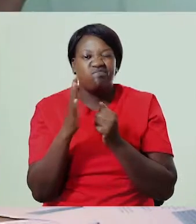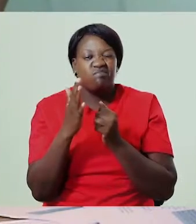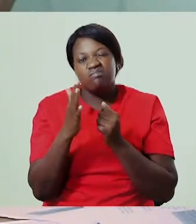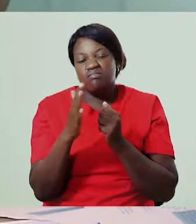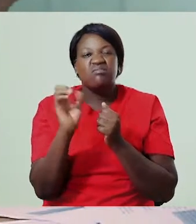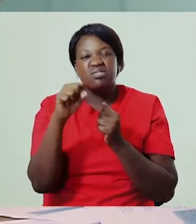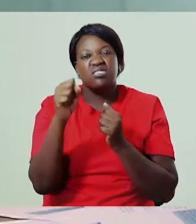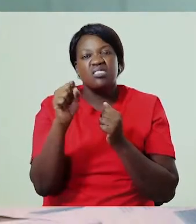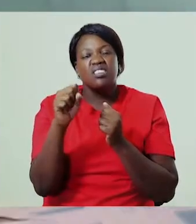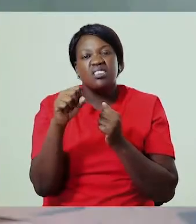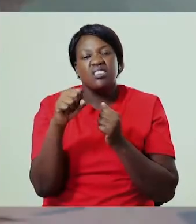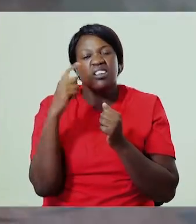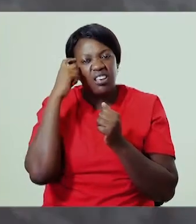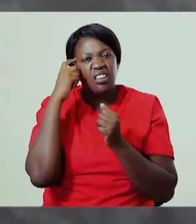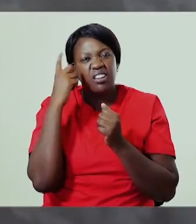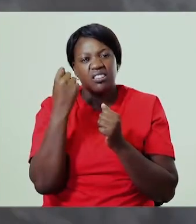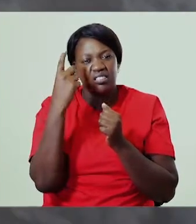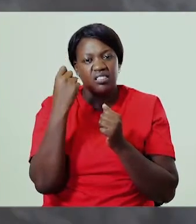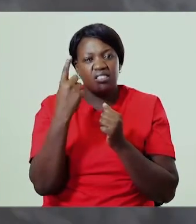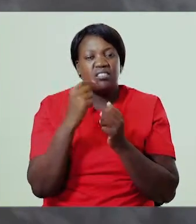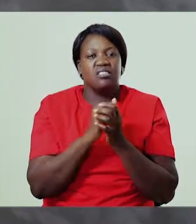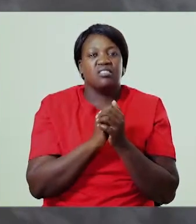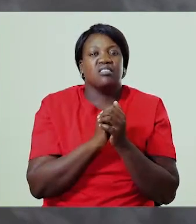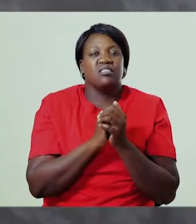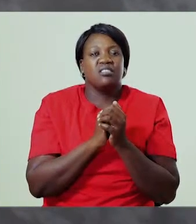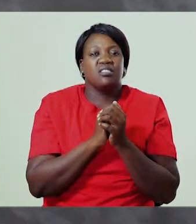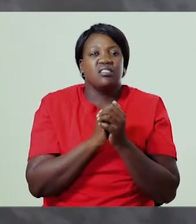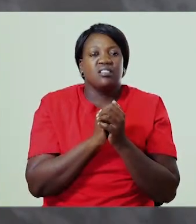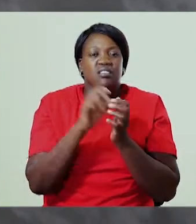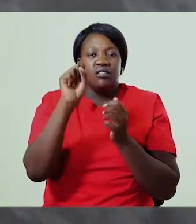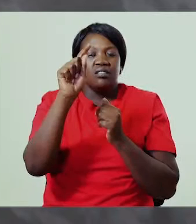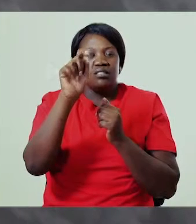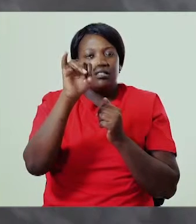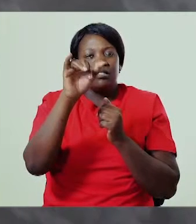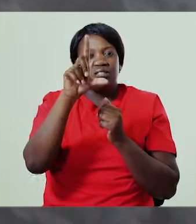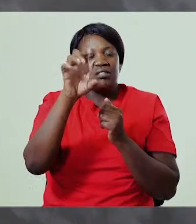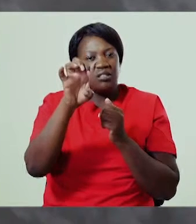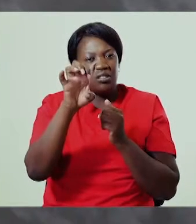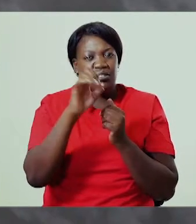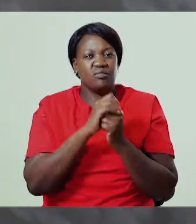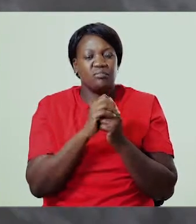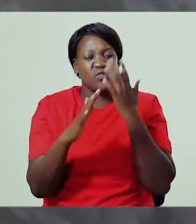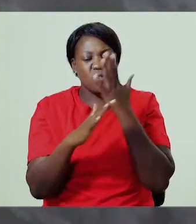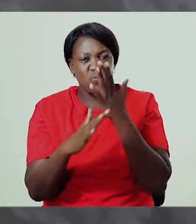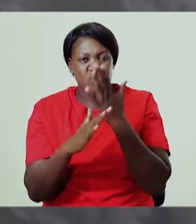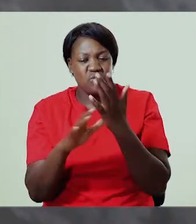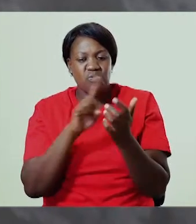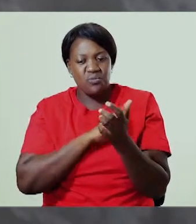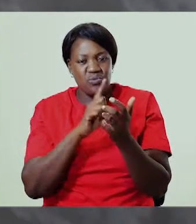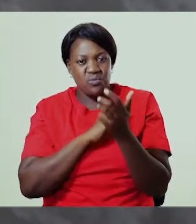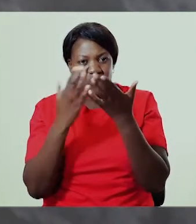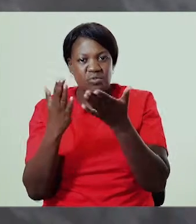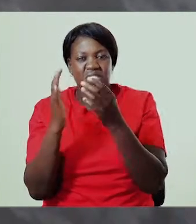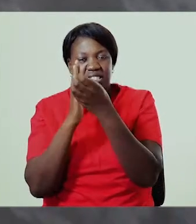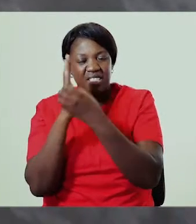Yes, ma'am. I think I got it, okay? The style depends on the purpose of the work. A textbook,